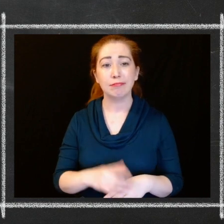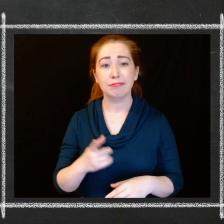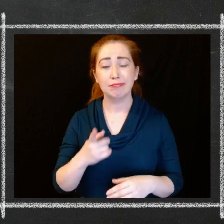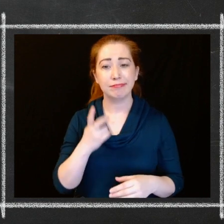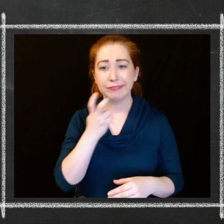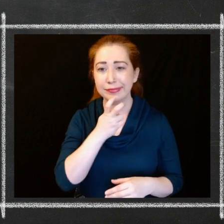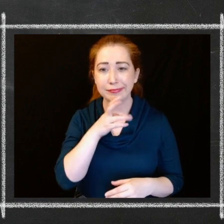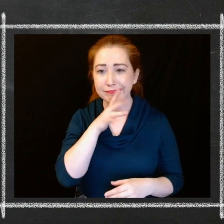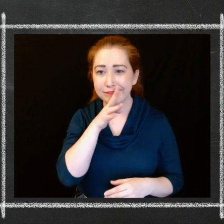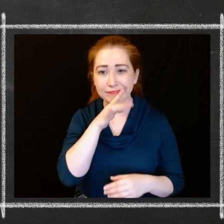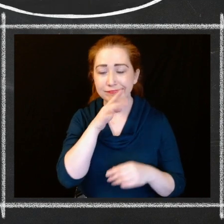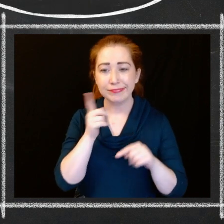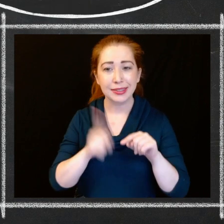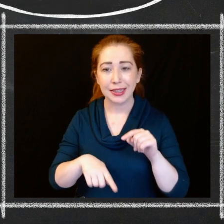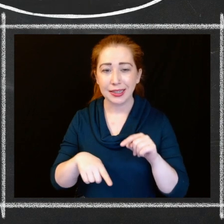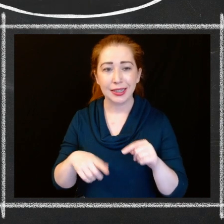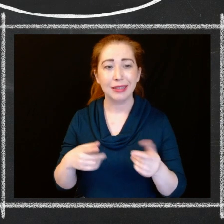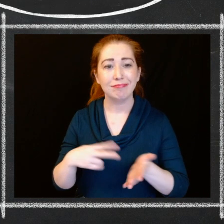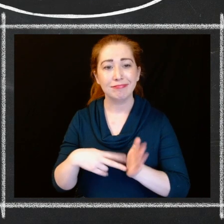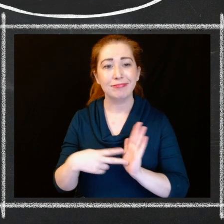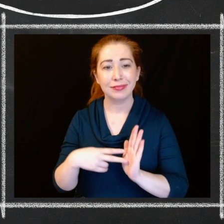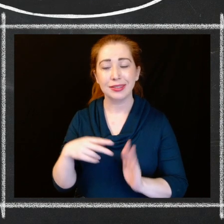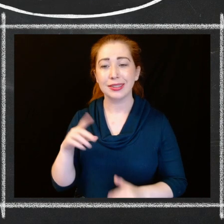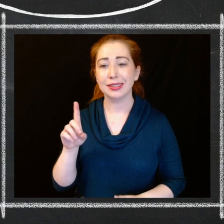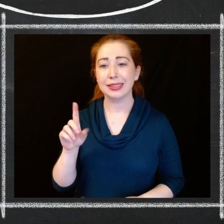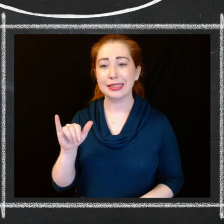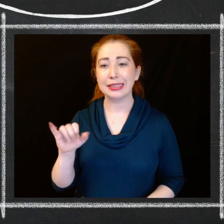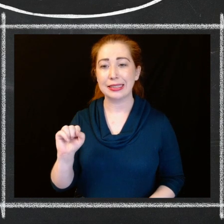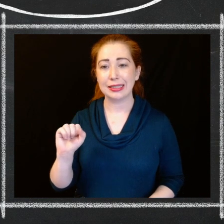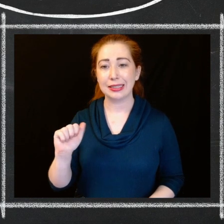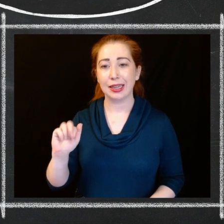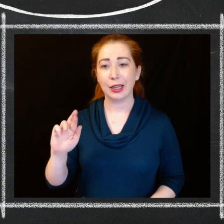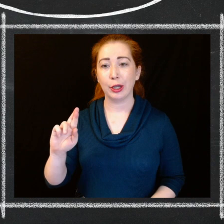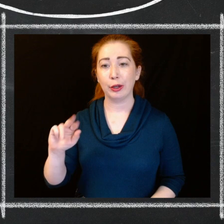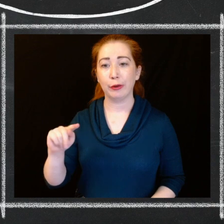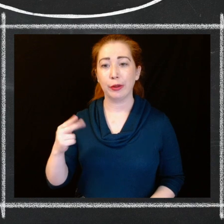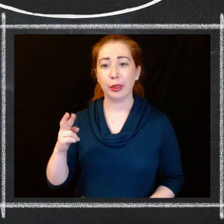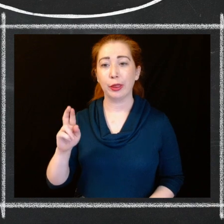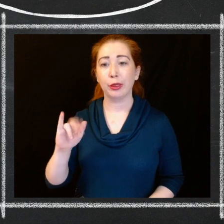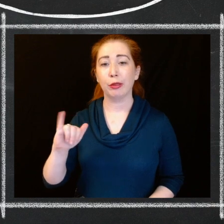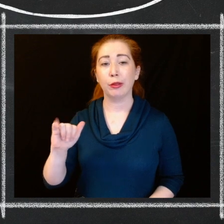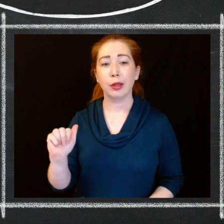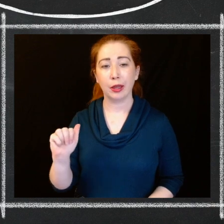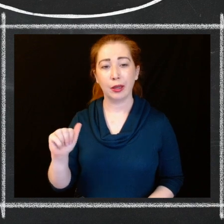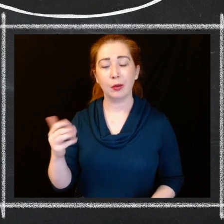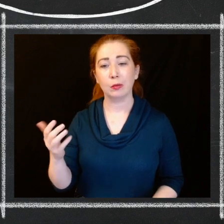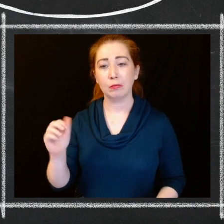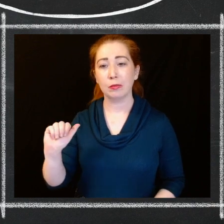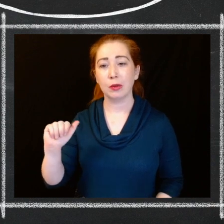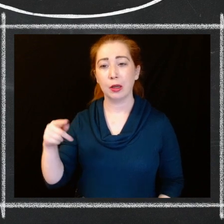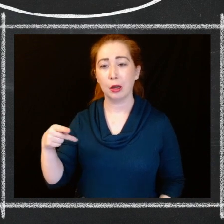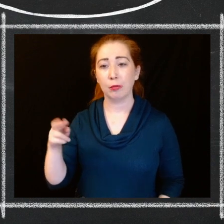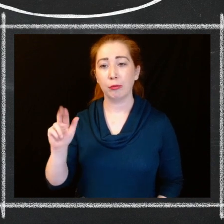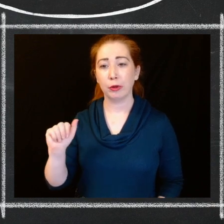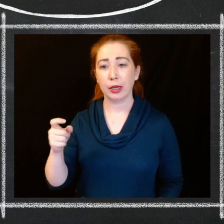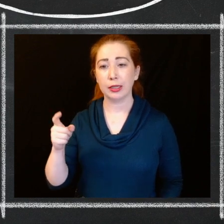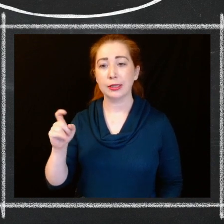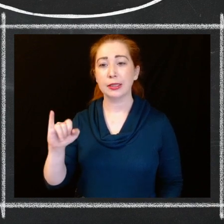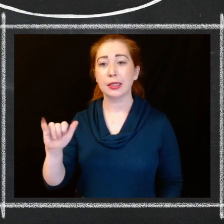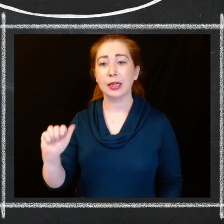coordination, problems producing speech sounds called dysarthria or apraxia of speech,